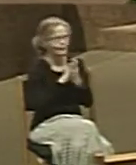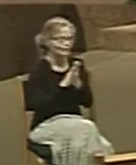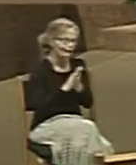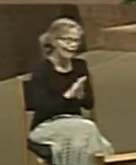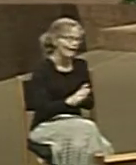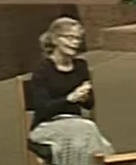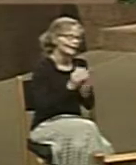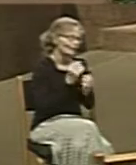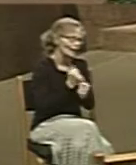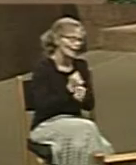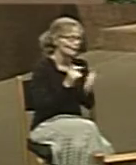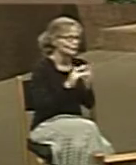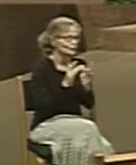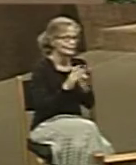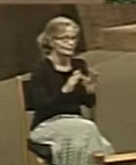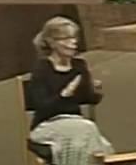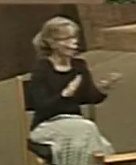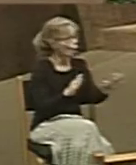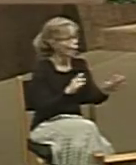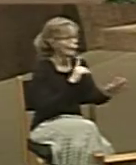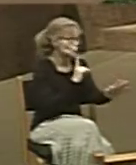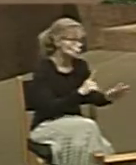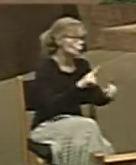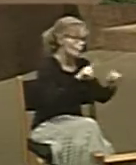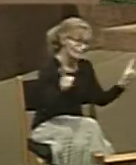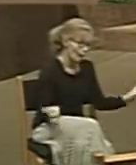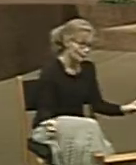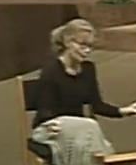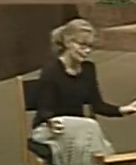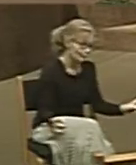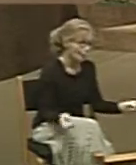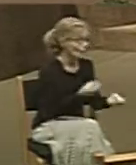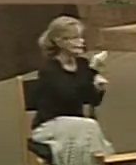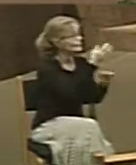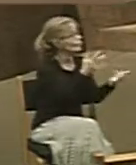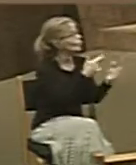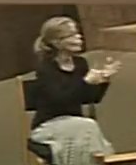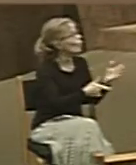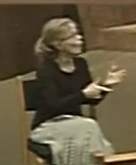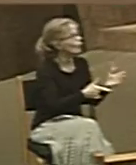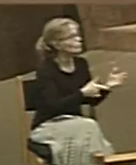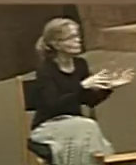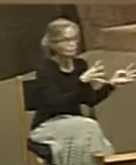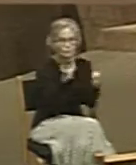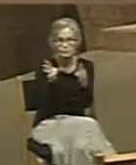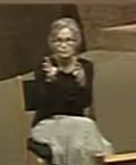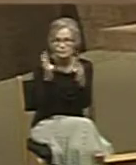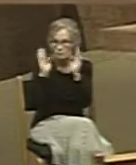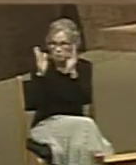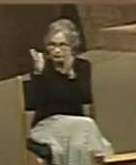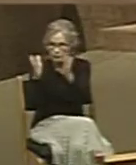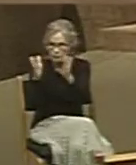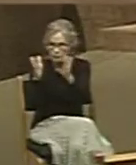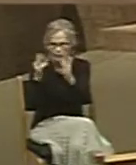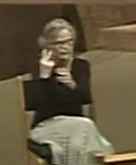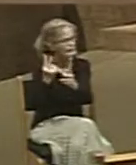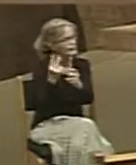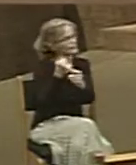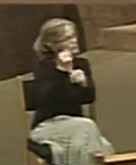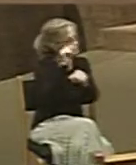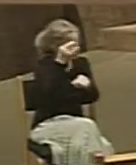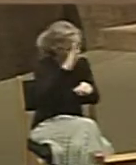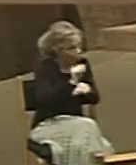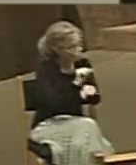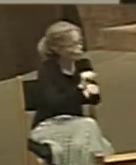of Jesus is on. All that's true. But you mean to tell you what gets people's attention? When they see the works of God manifest in